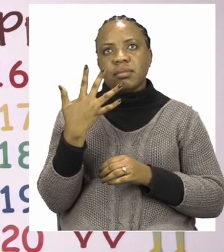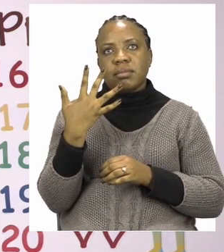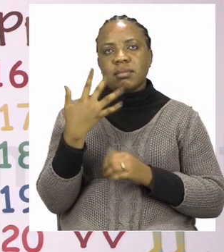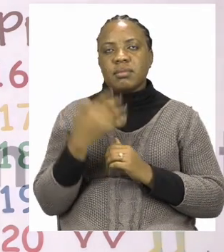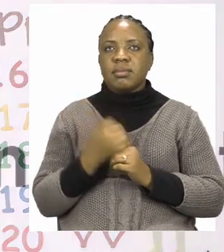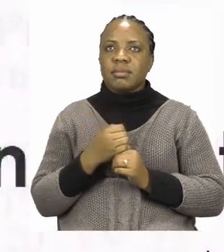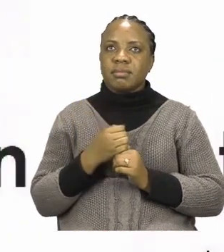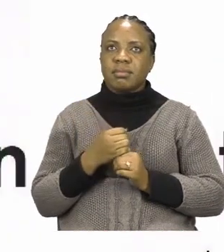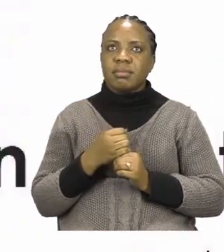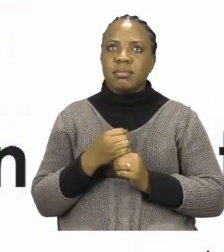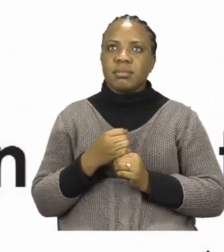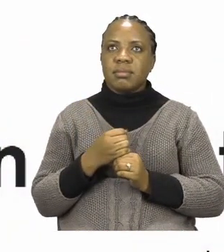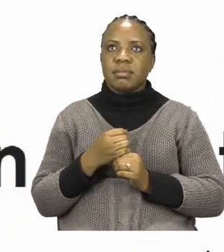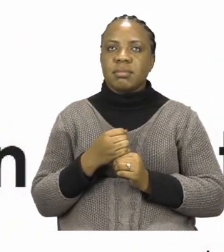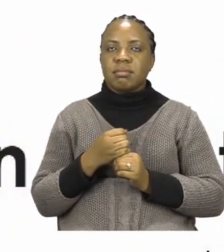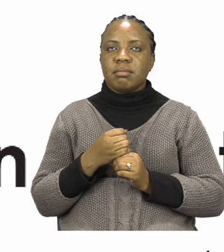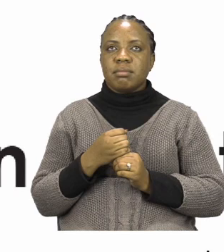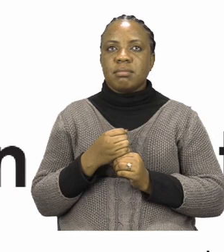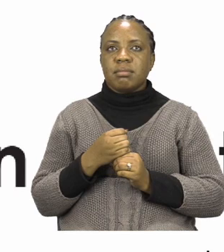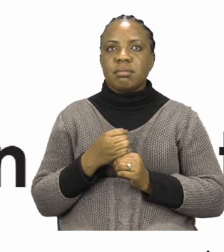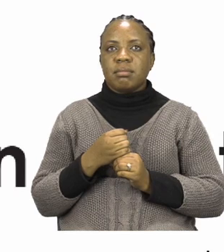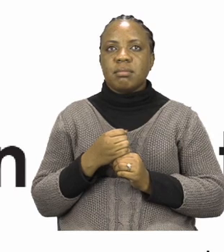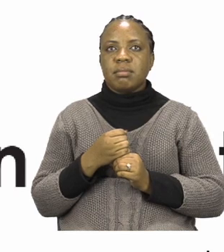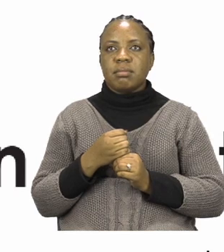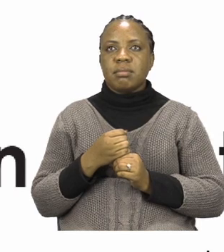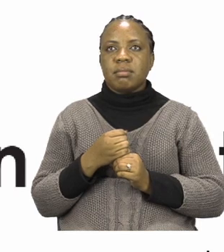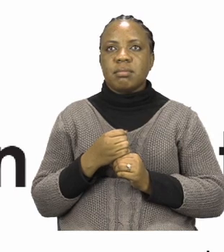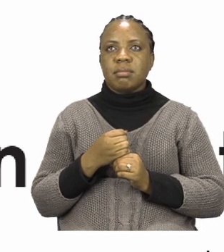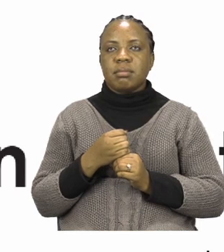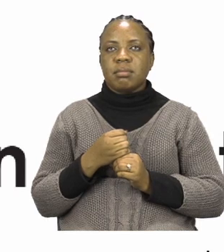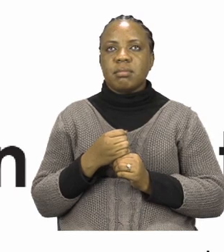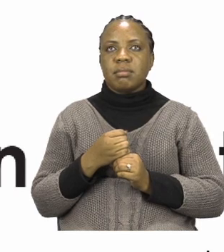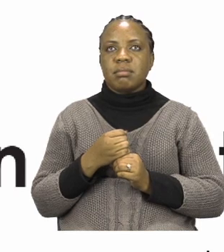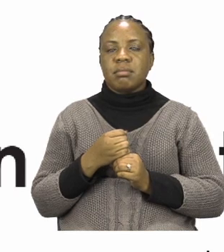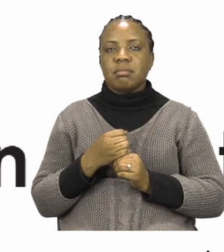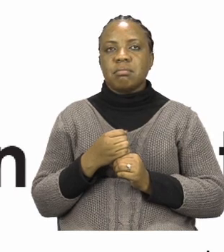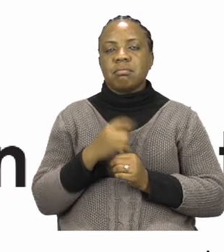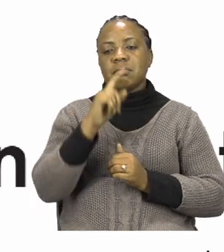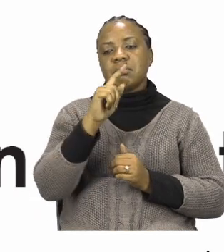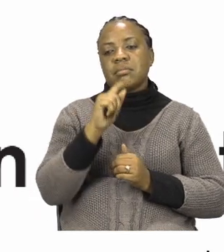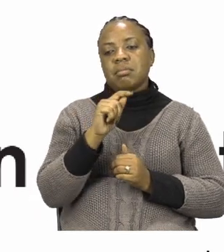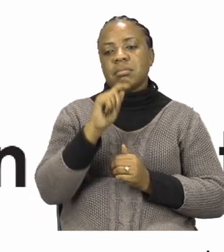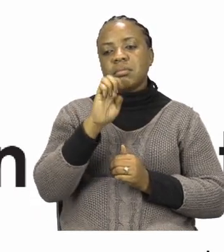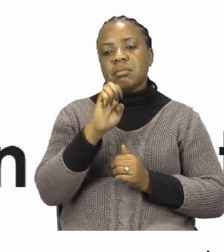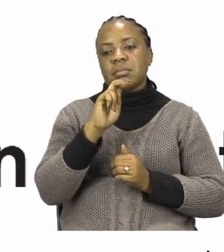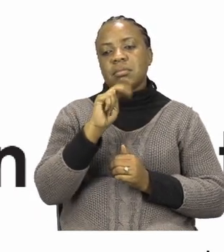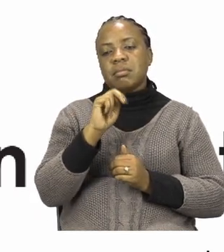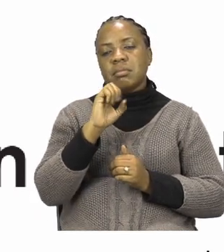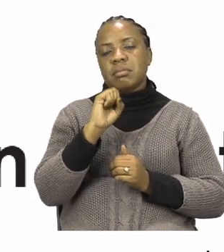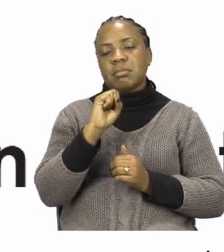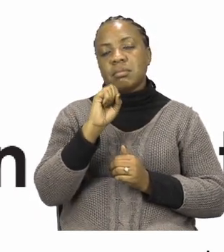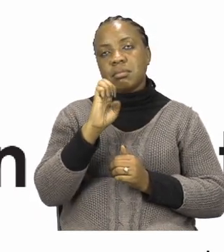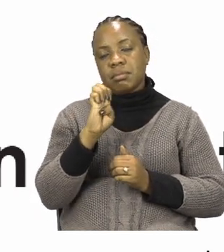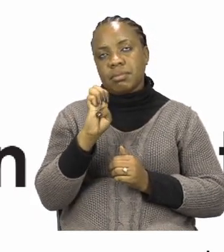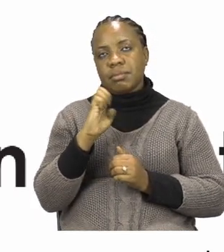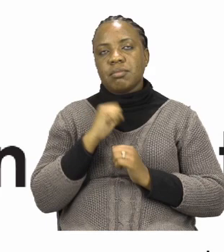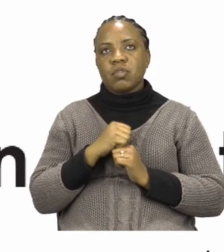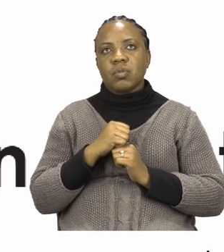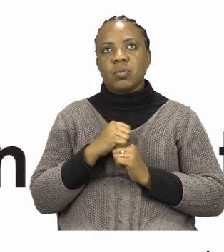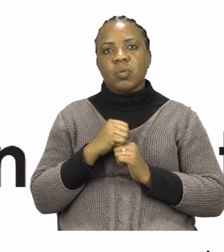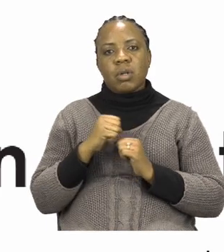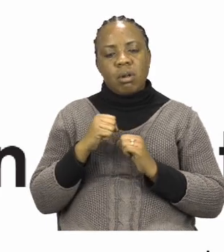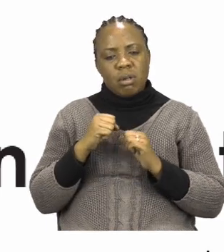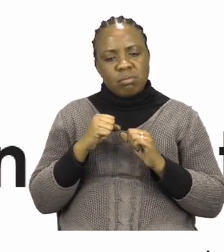25. On page 25, we're going to be doing present continuous tense. Now, when we